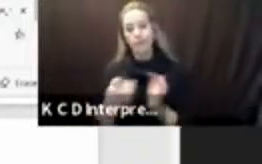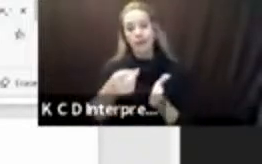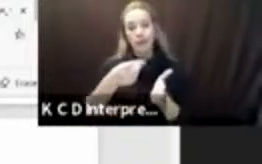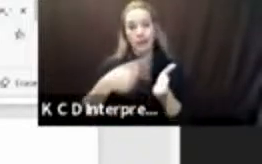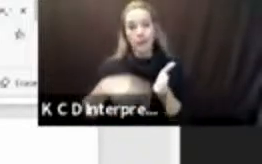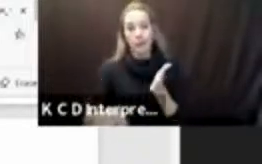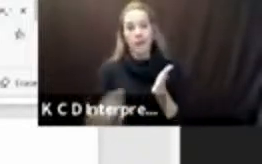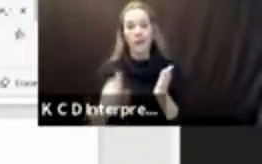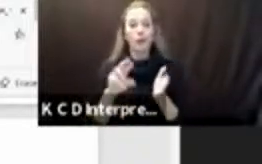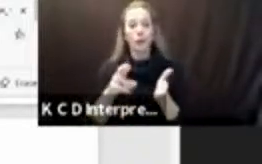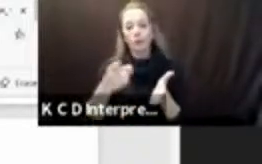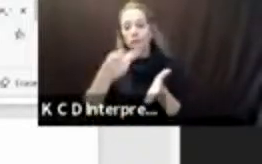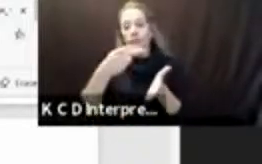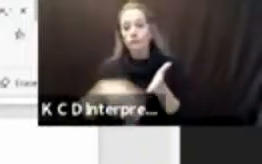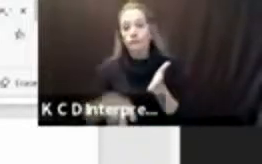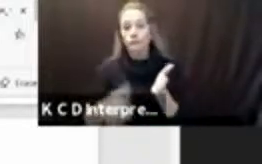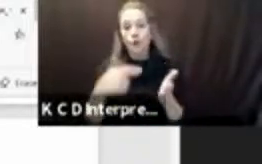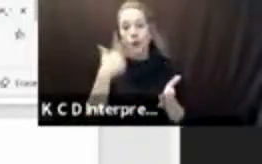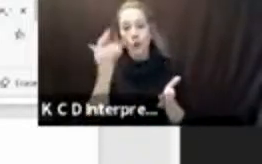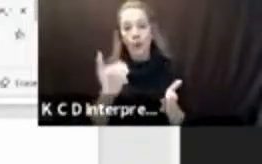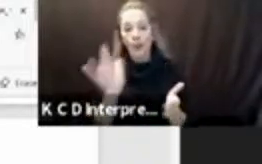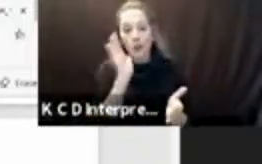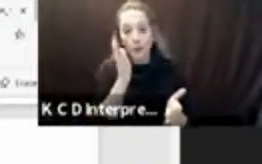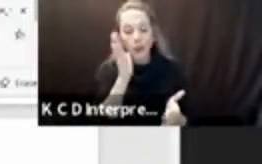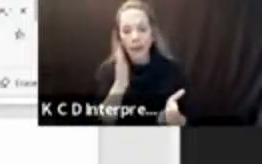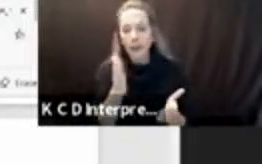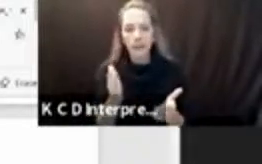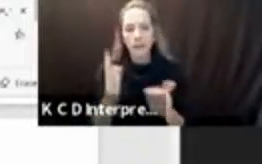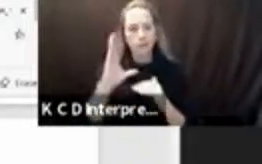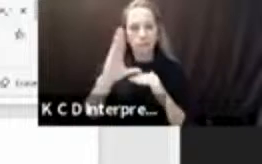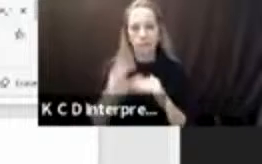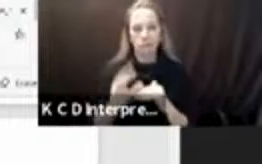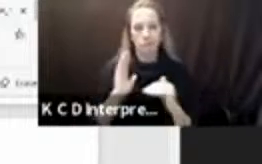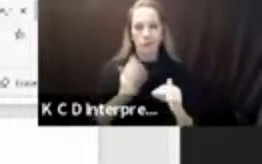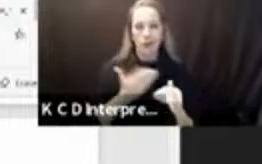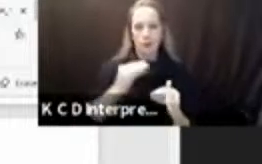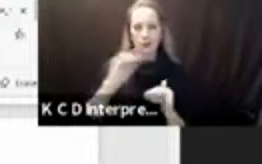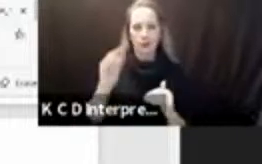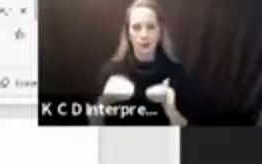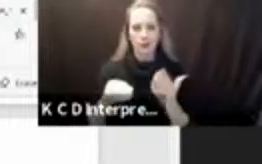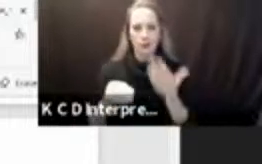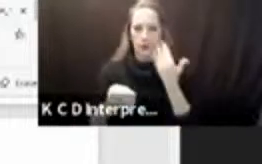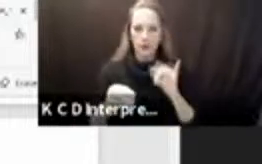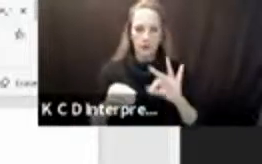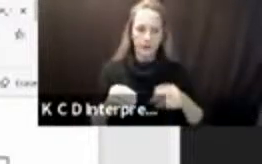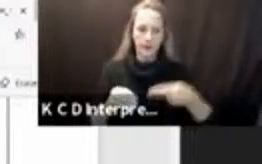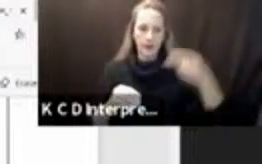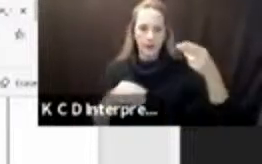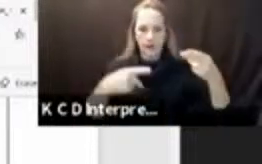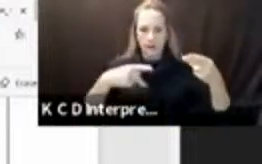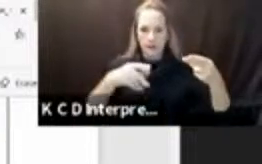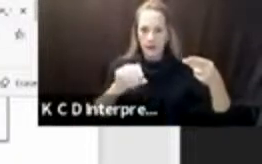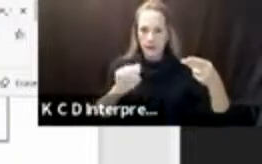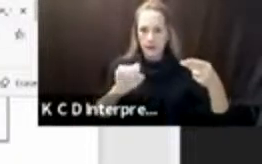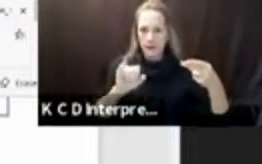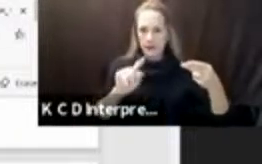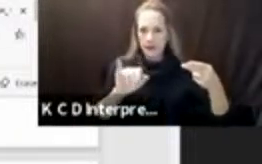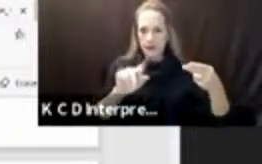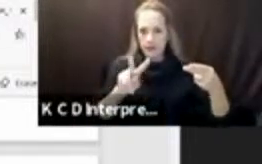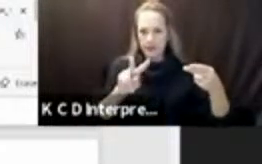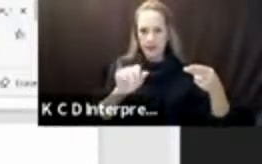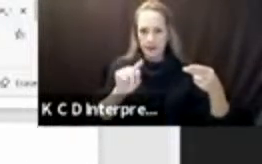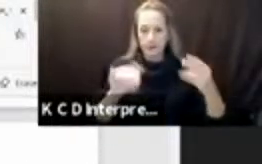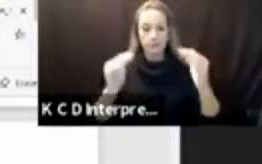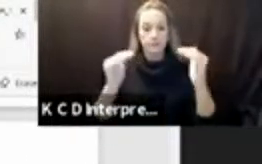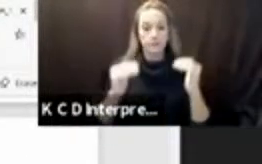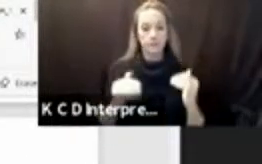like or what the week after that's going to look like is less when you're at this high level of positivity. Next slide, please. So this gets